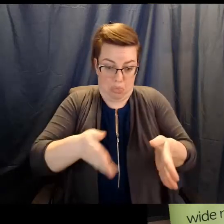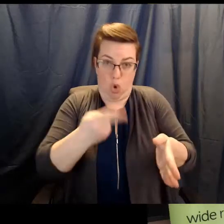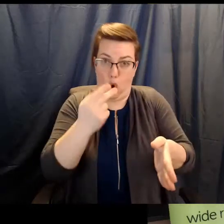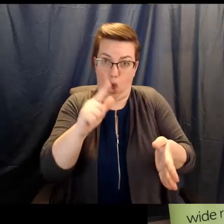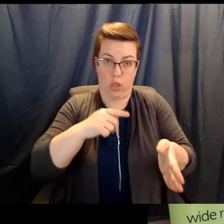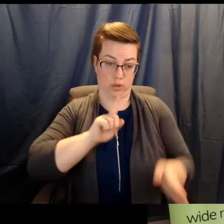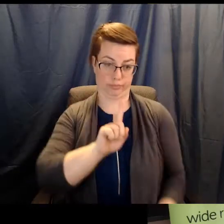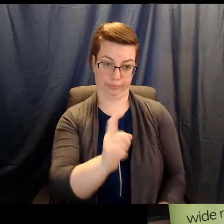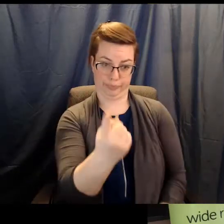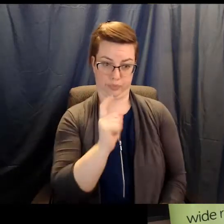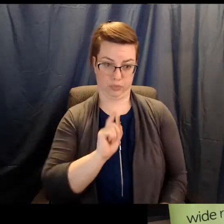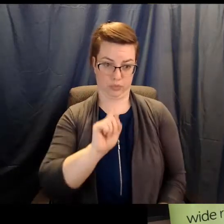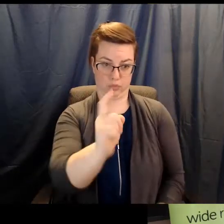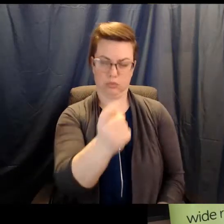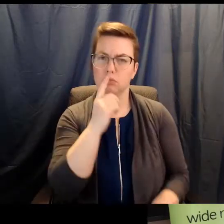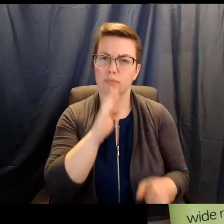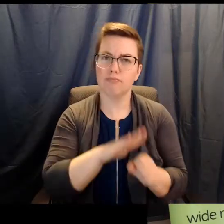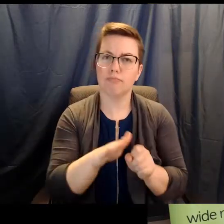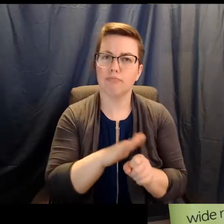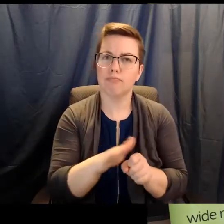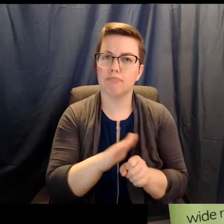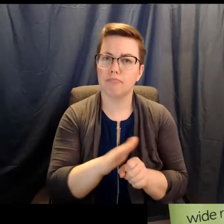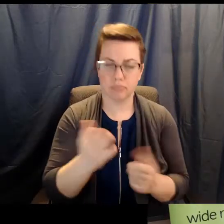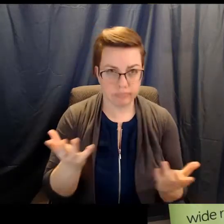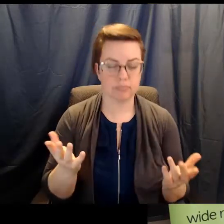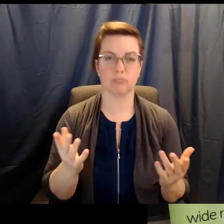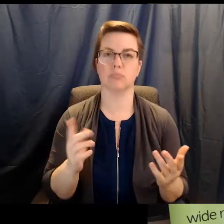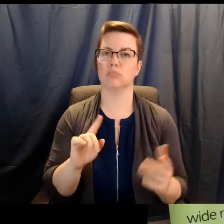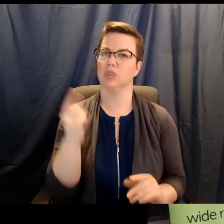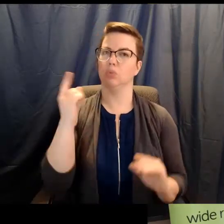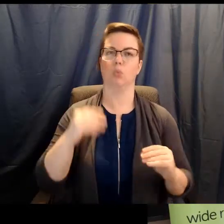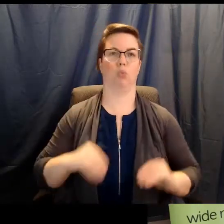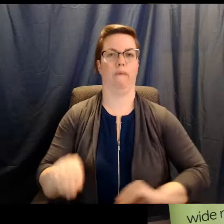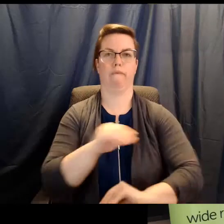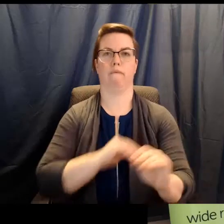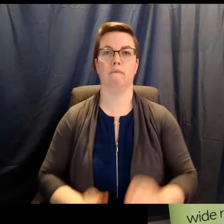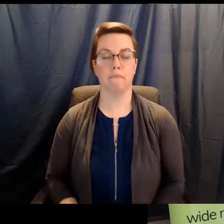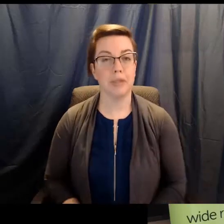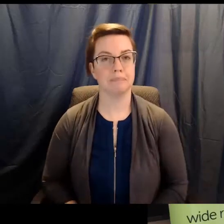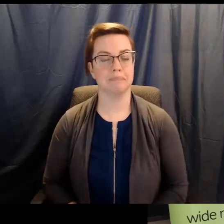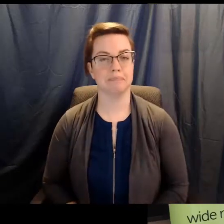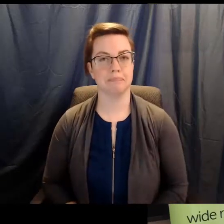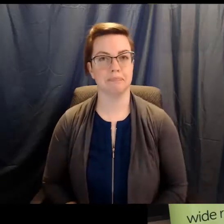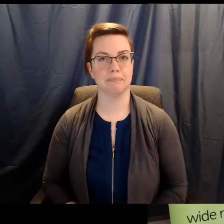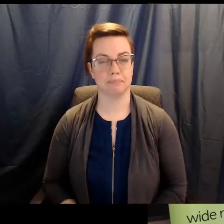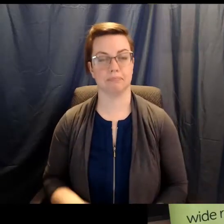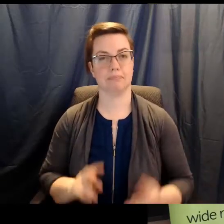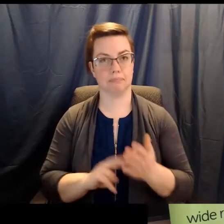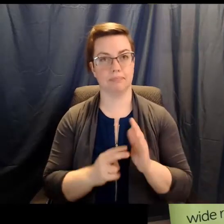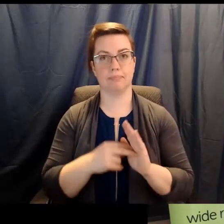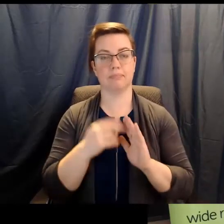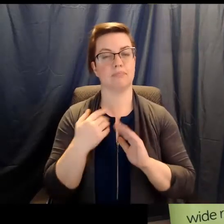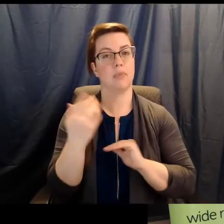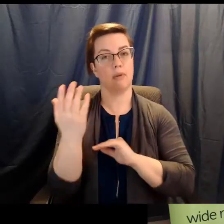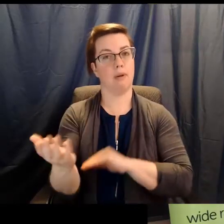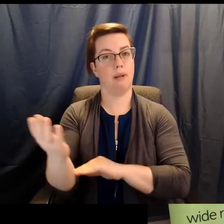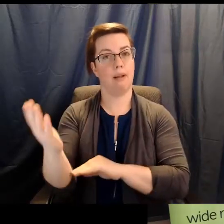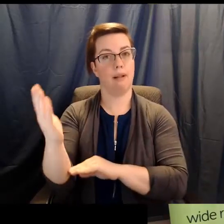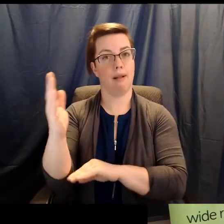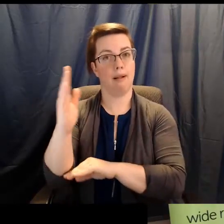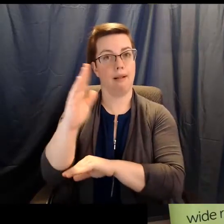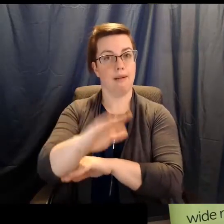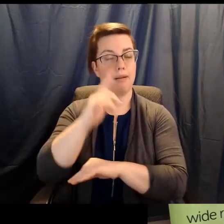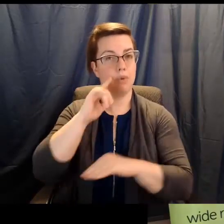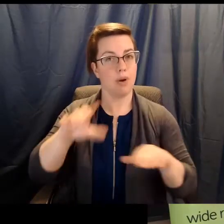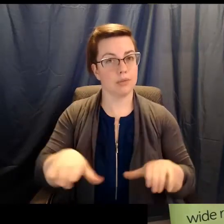up and down your hallway, but move. So break times are different activities. Move around for 7 minutes of